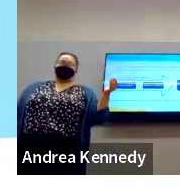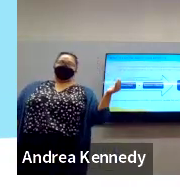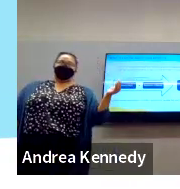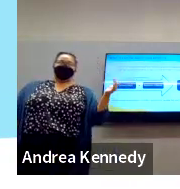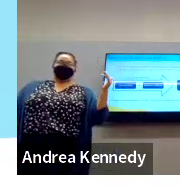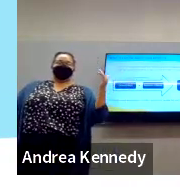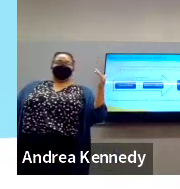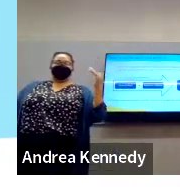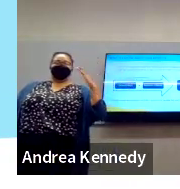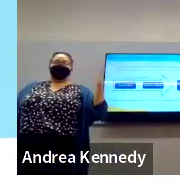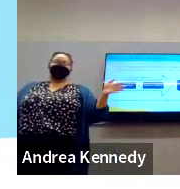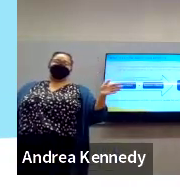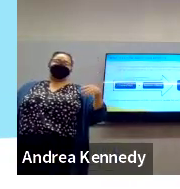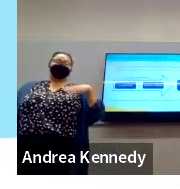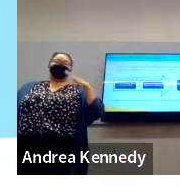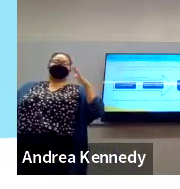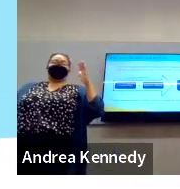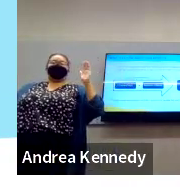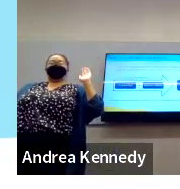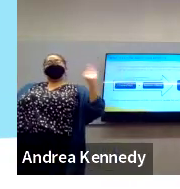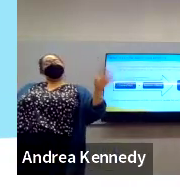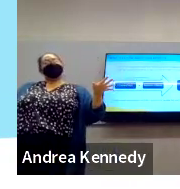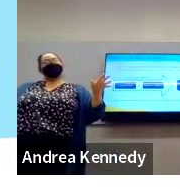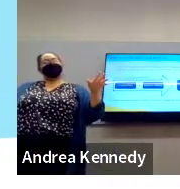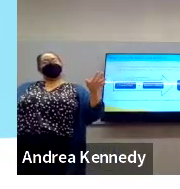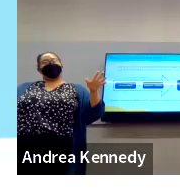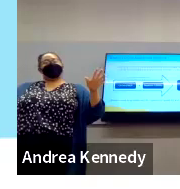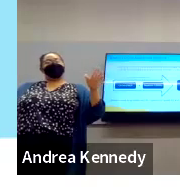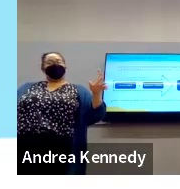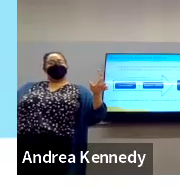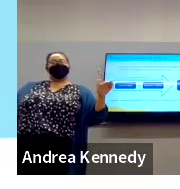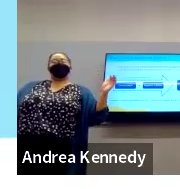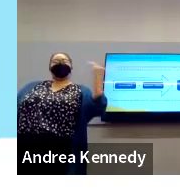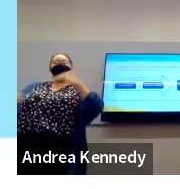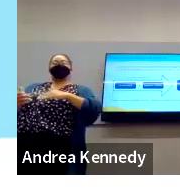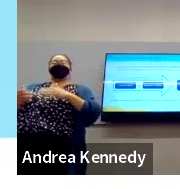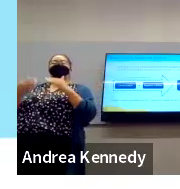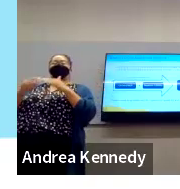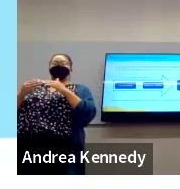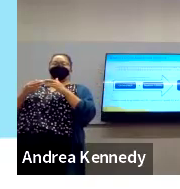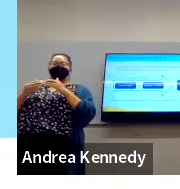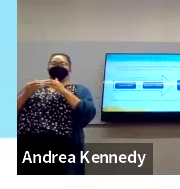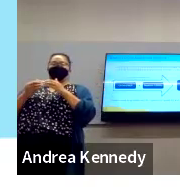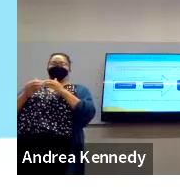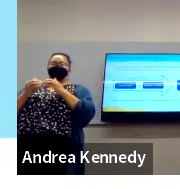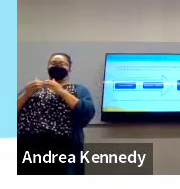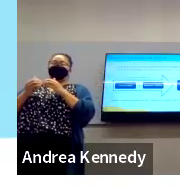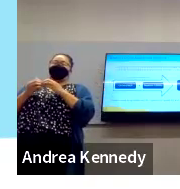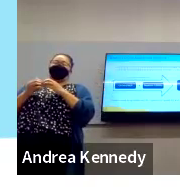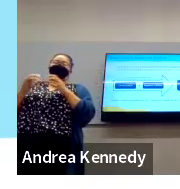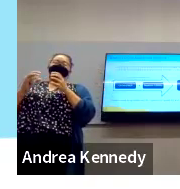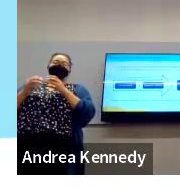charged separately to the landlord or to a third party into the fixed amount of